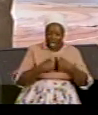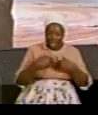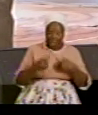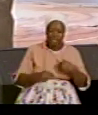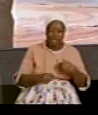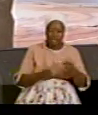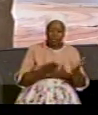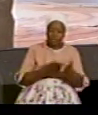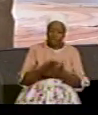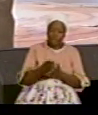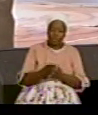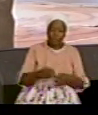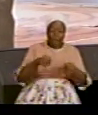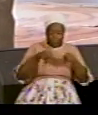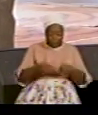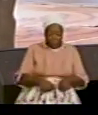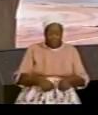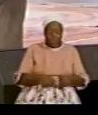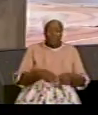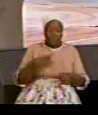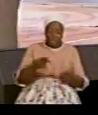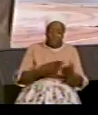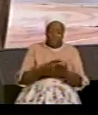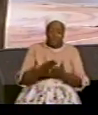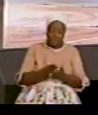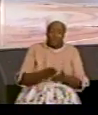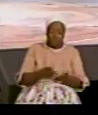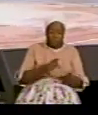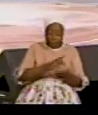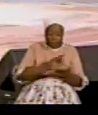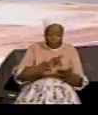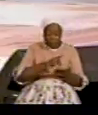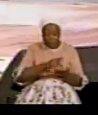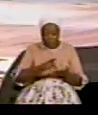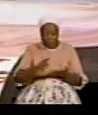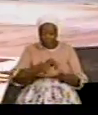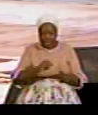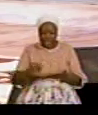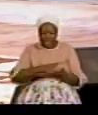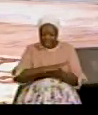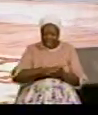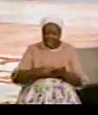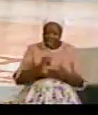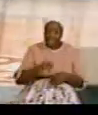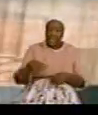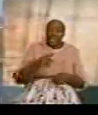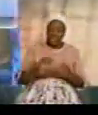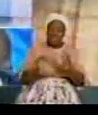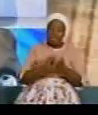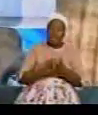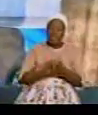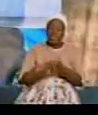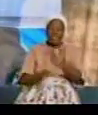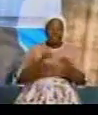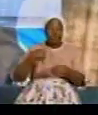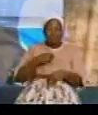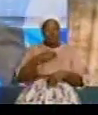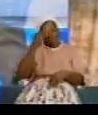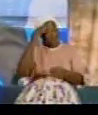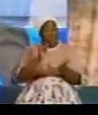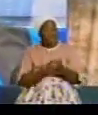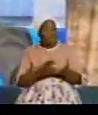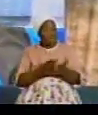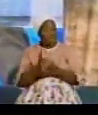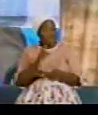the truth purifying, the truth that if we know that truth, accept that truth,